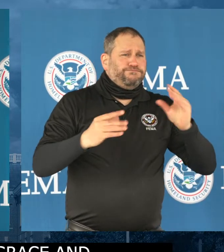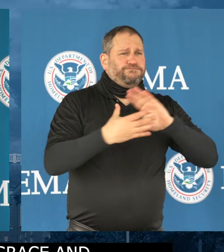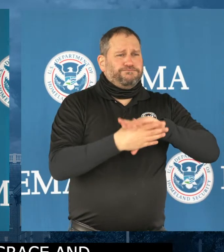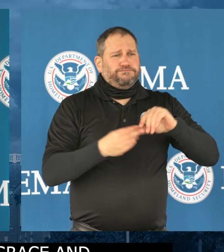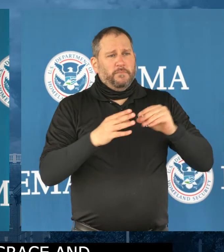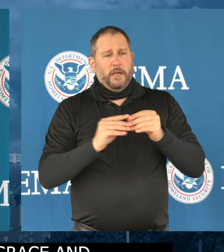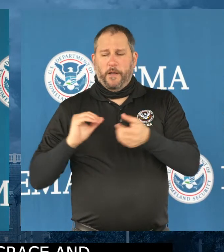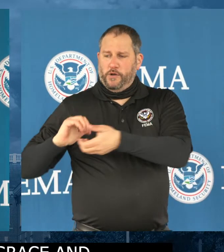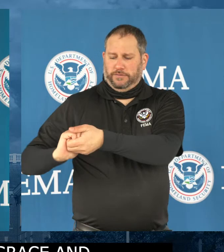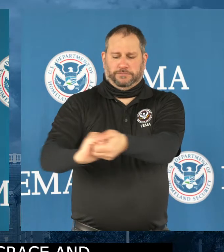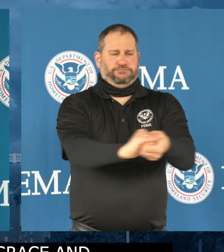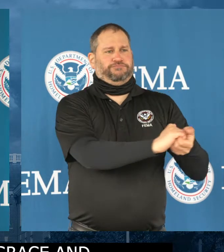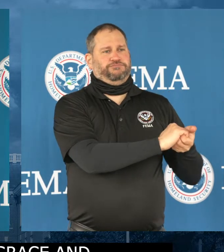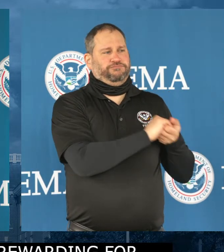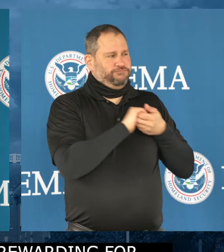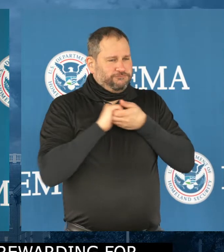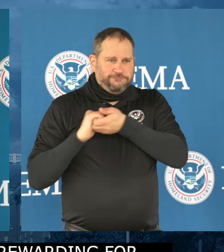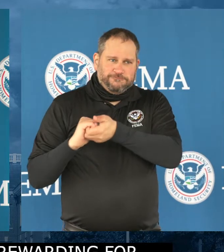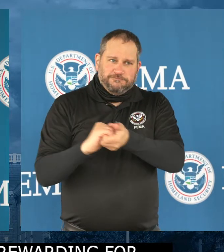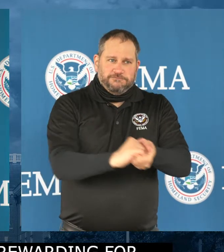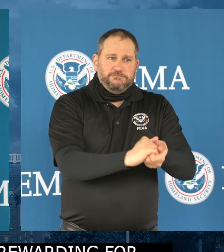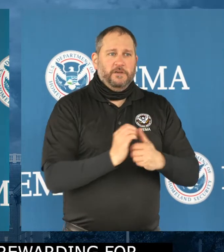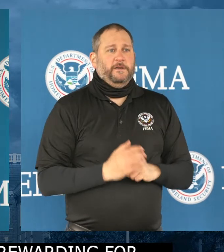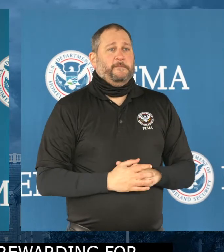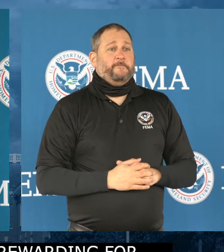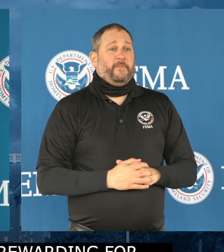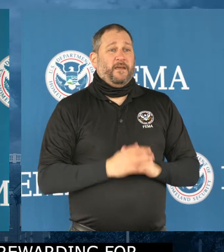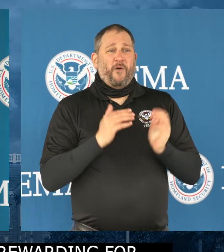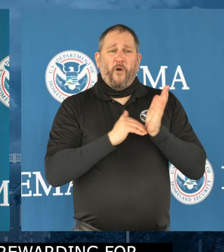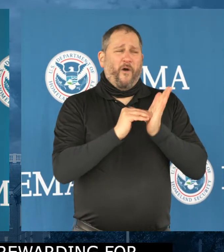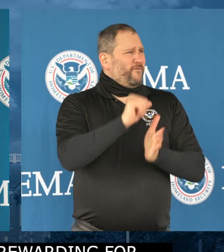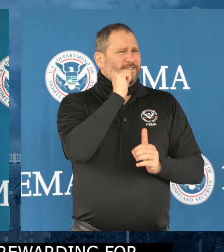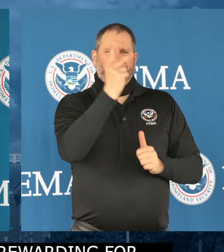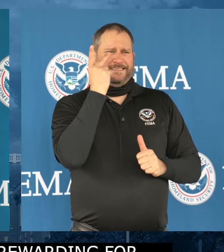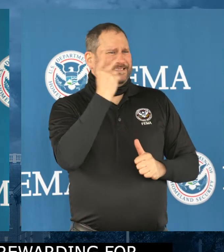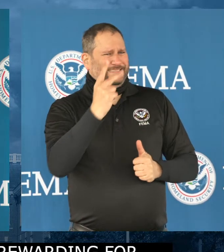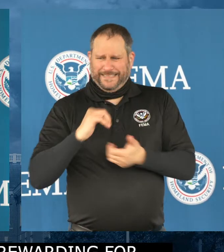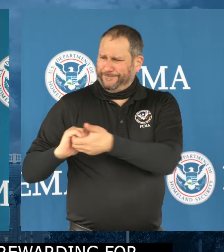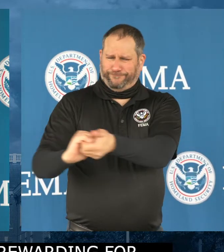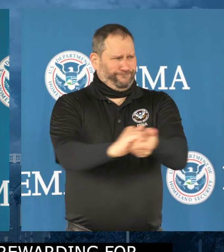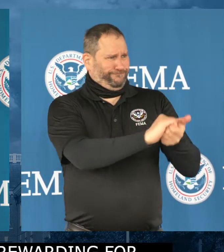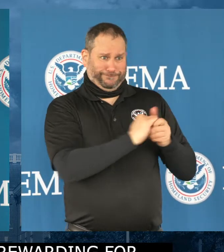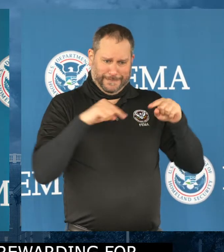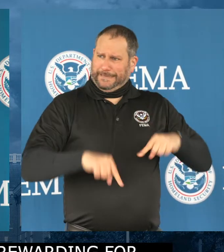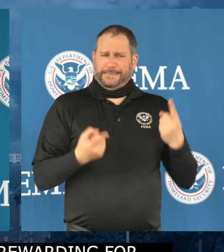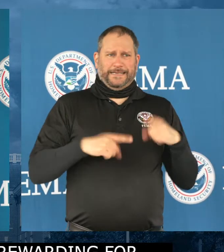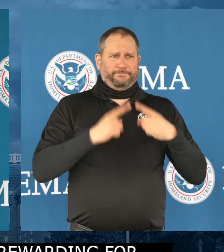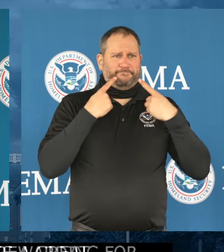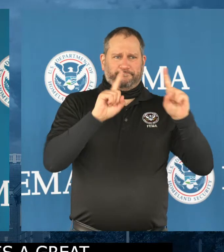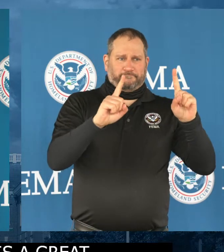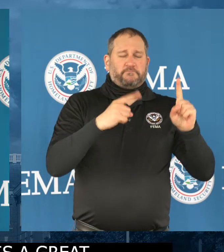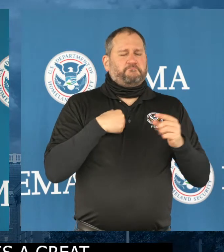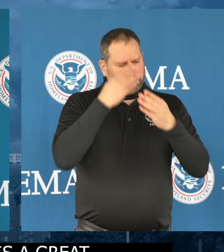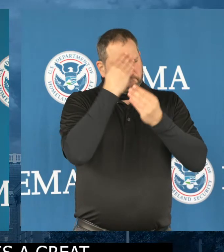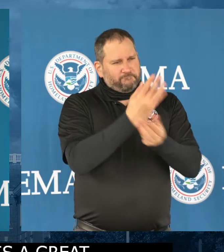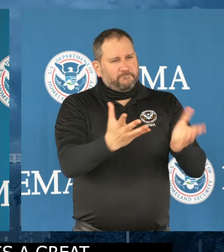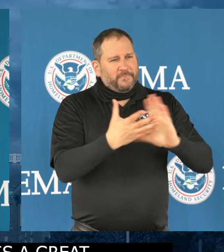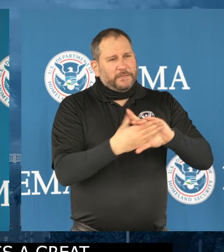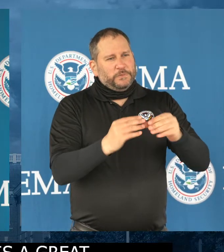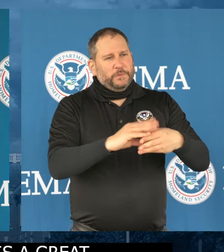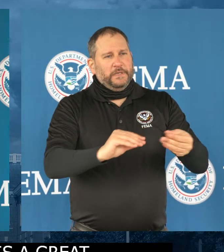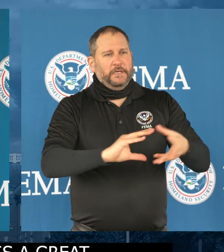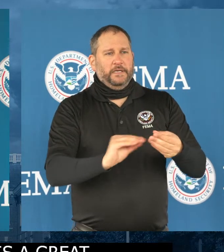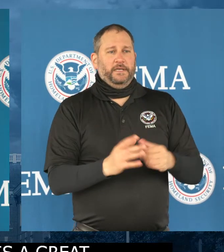okay? Often we don't see collaboration at this level, but I really want to tell this story. I got introduced to